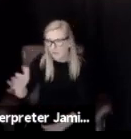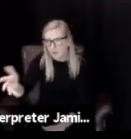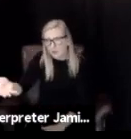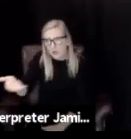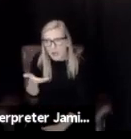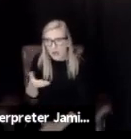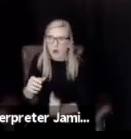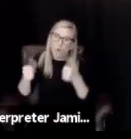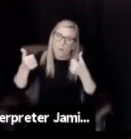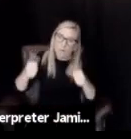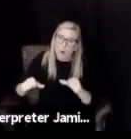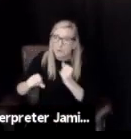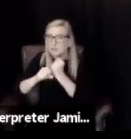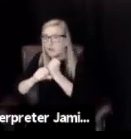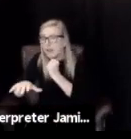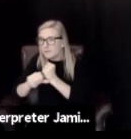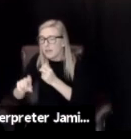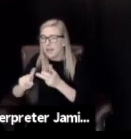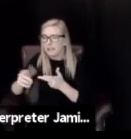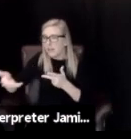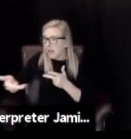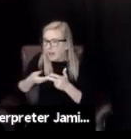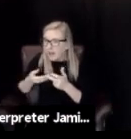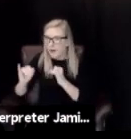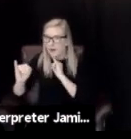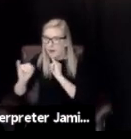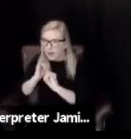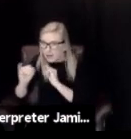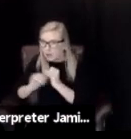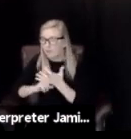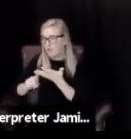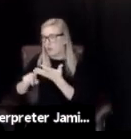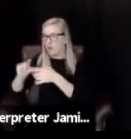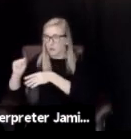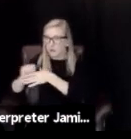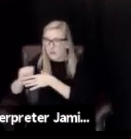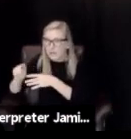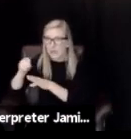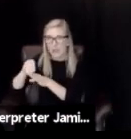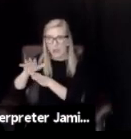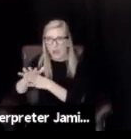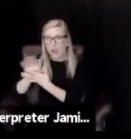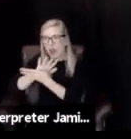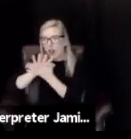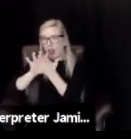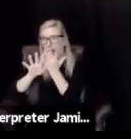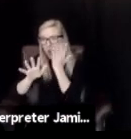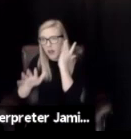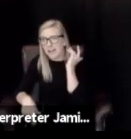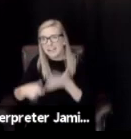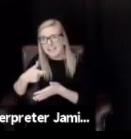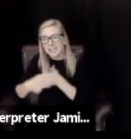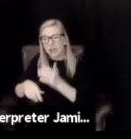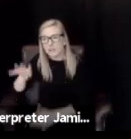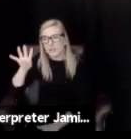advertise, onboard, bring them, bring them on board, hire them, give them health insurance and all that, you spend about $40,000. It's going